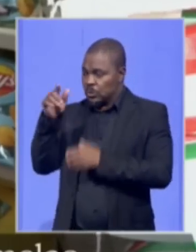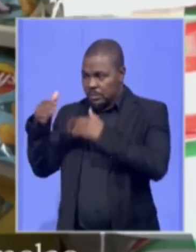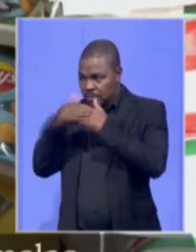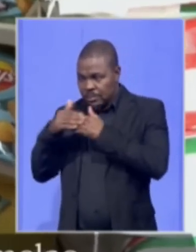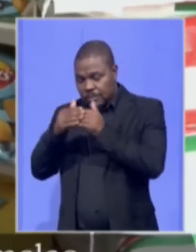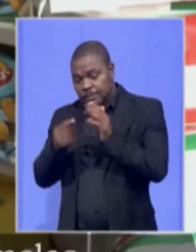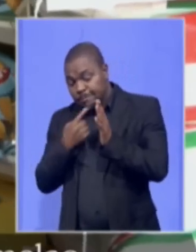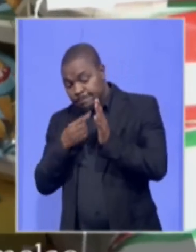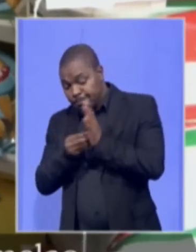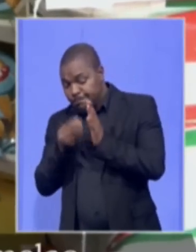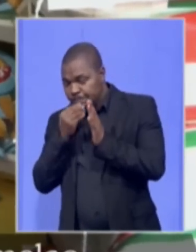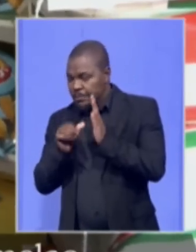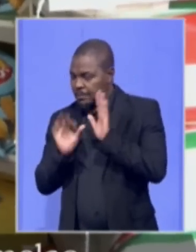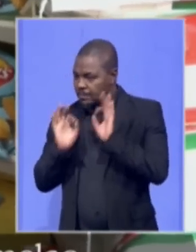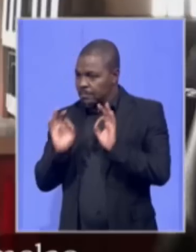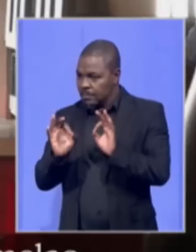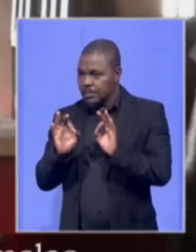These blitz